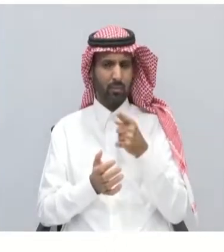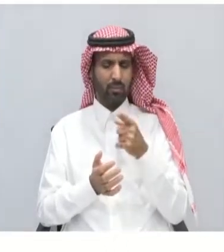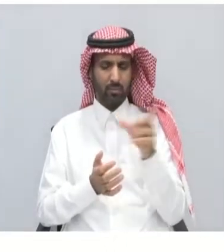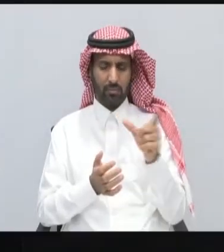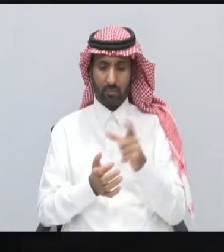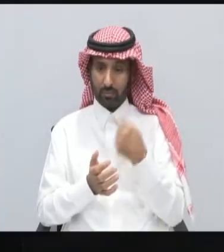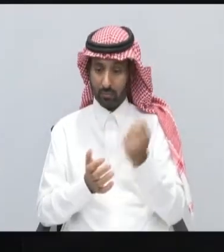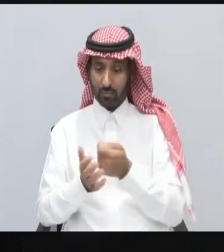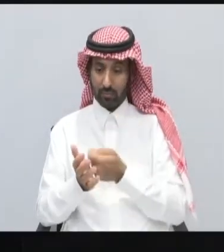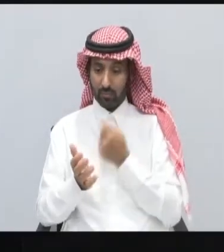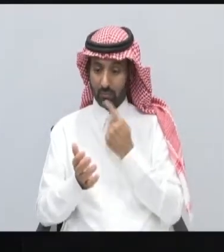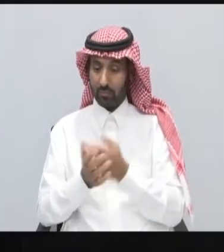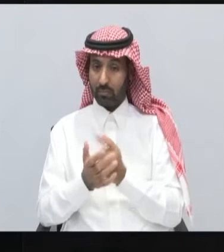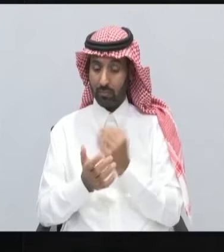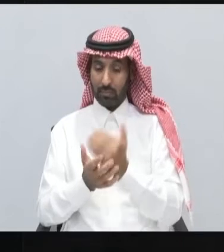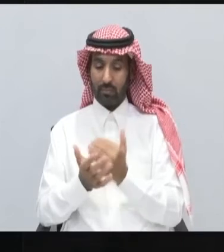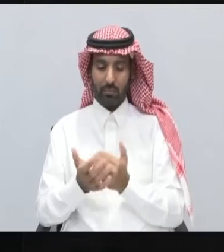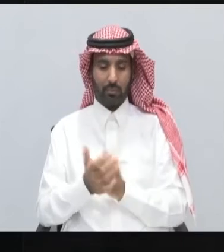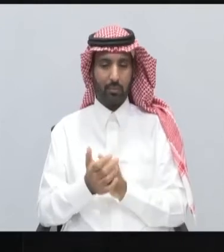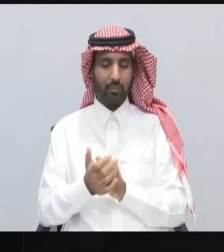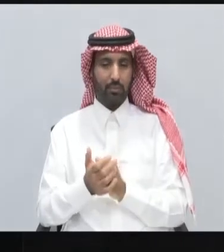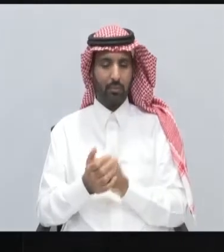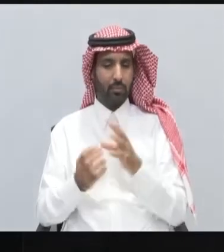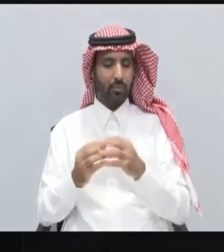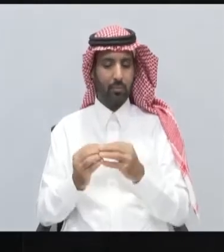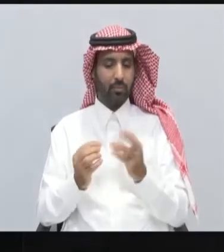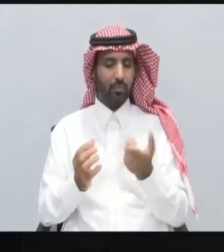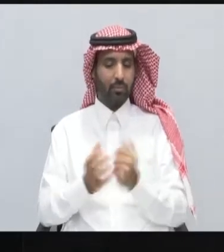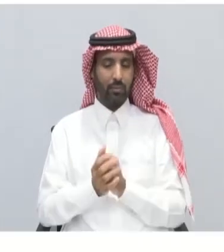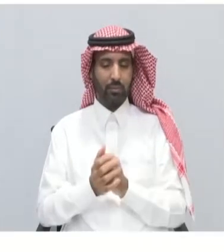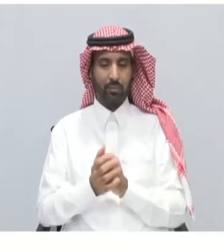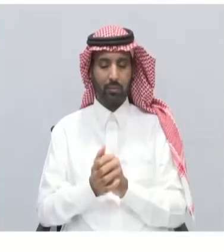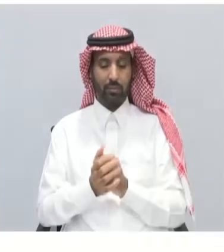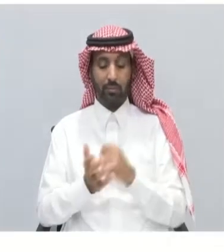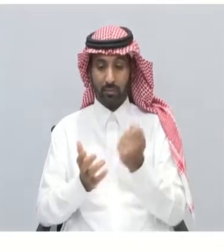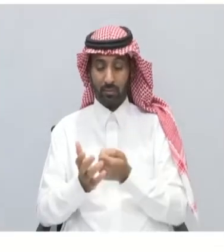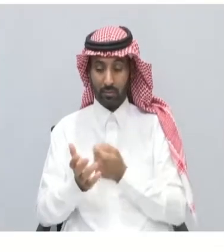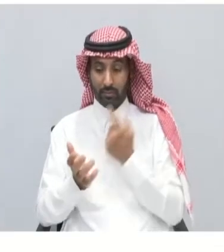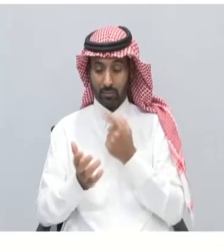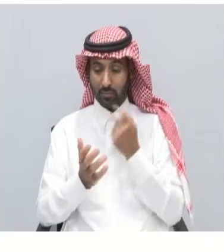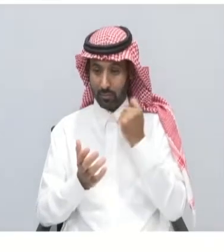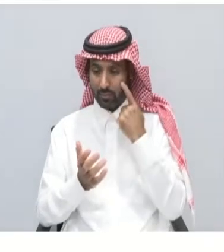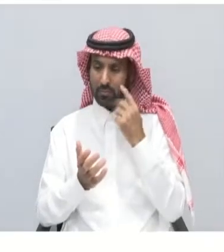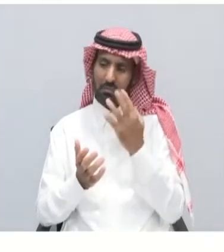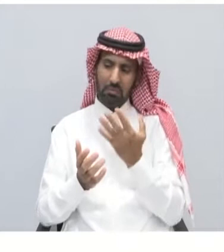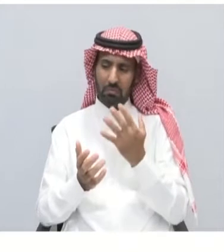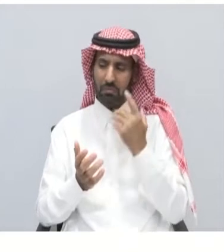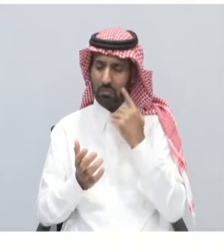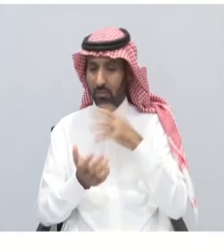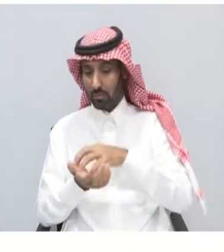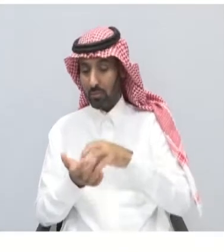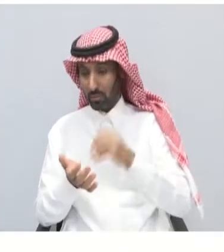person who wrote this part mean? The writer is being sarcastic.